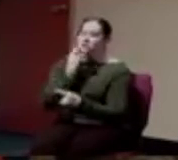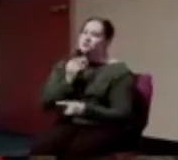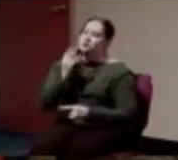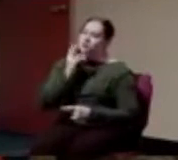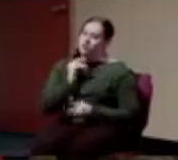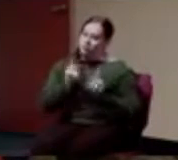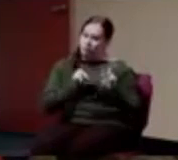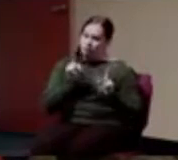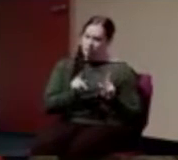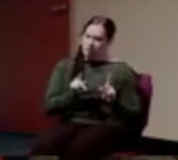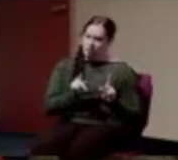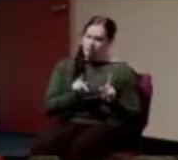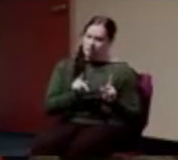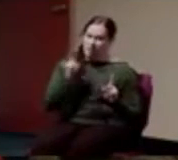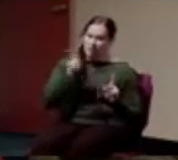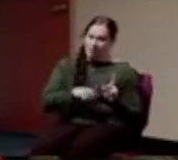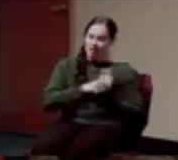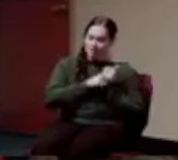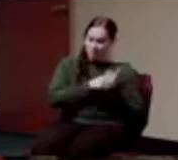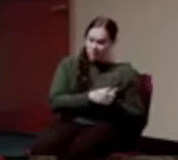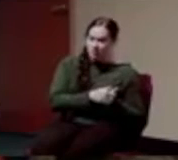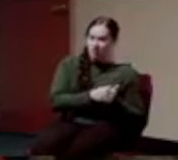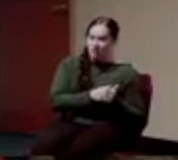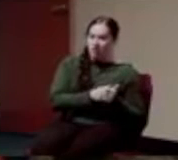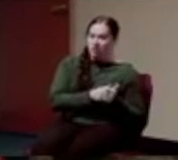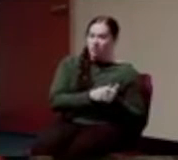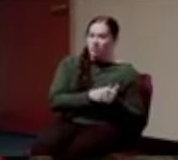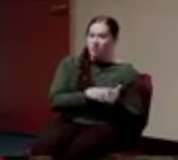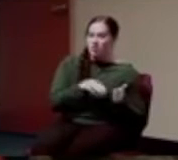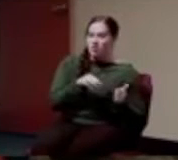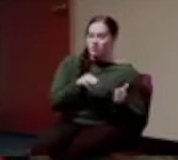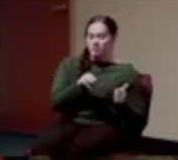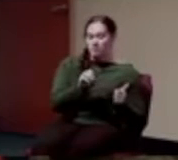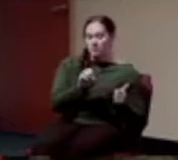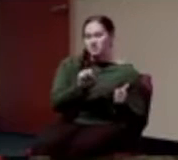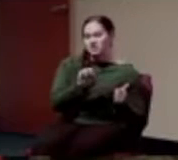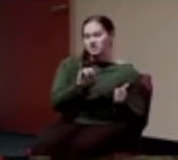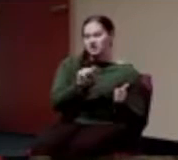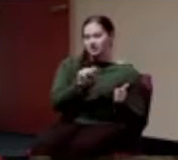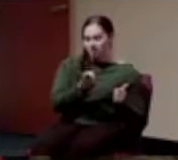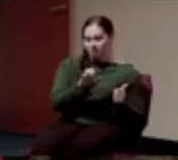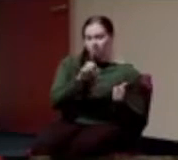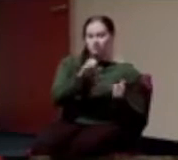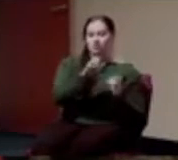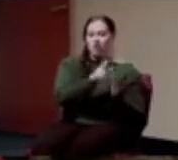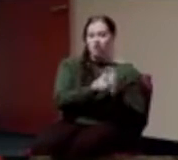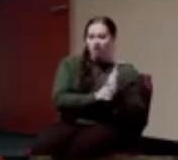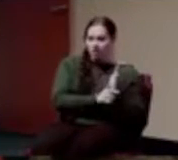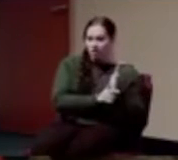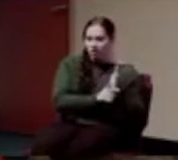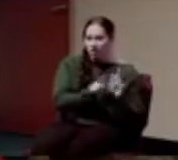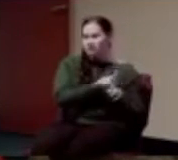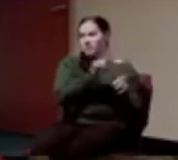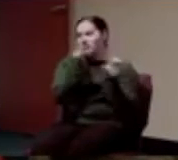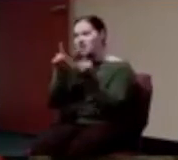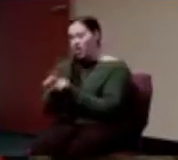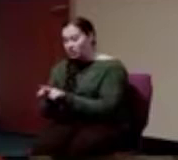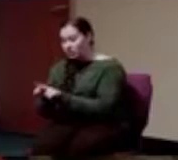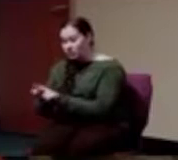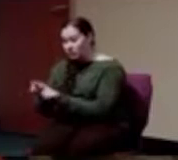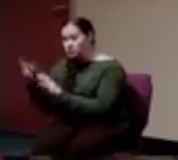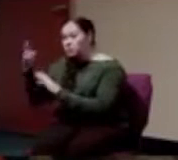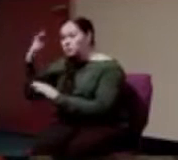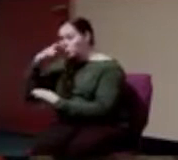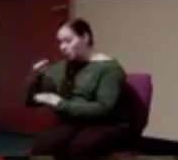to, according to the Mosaic law, but they eventually, Rome came in and took over Jericho, and then Rome hired people to